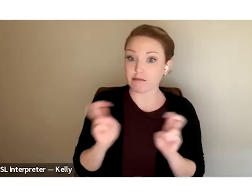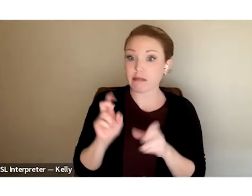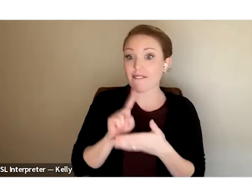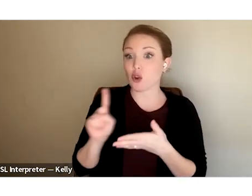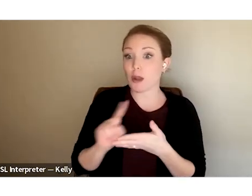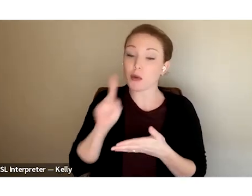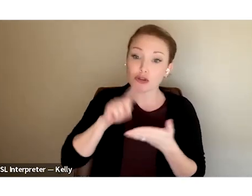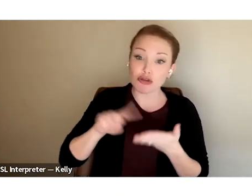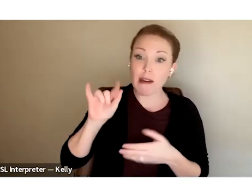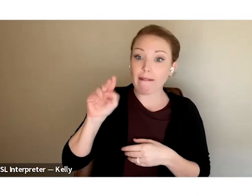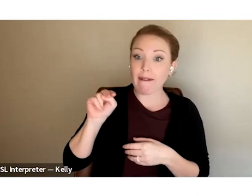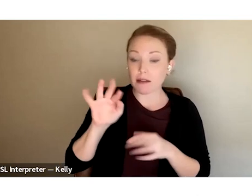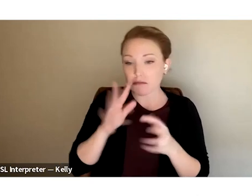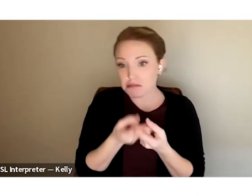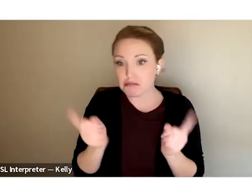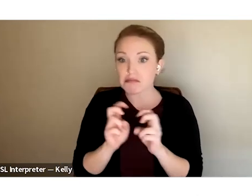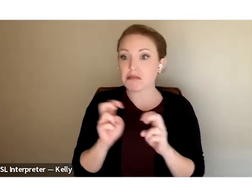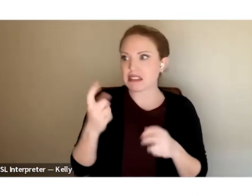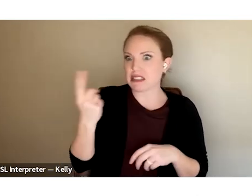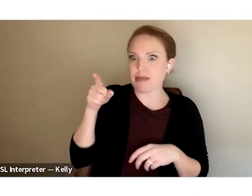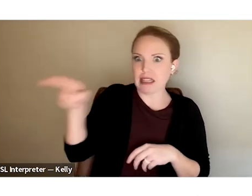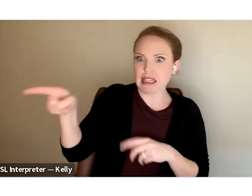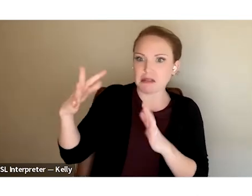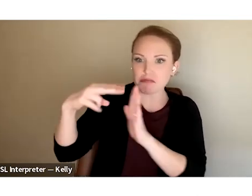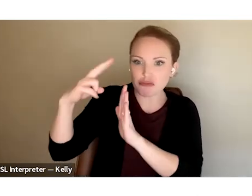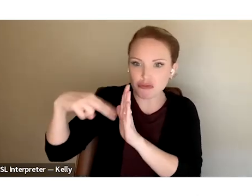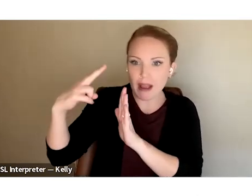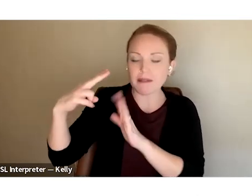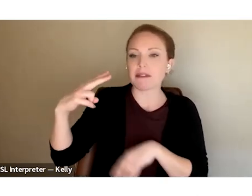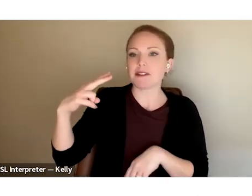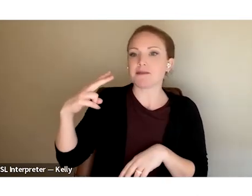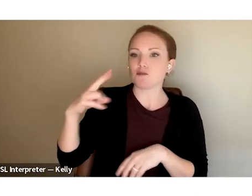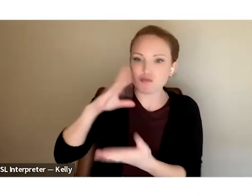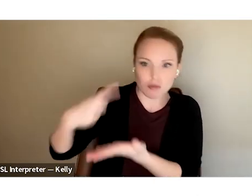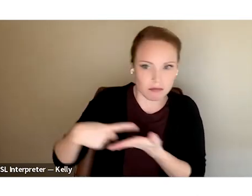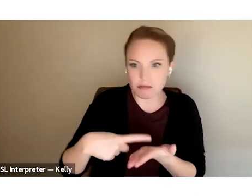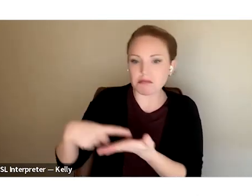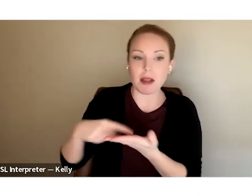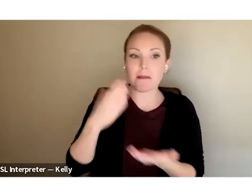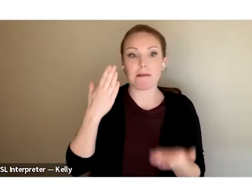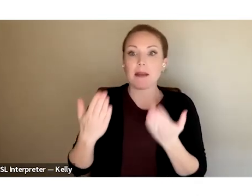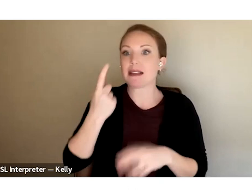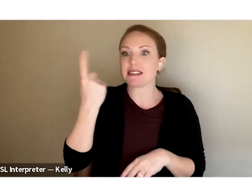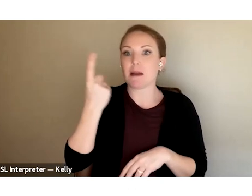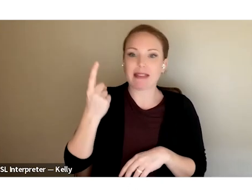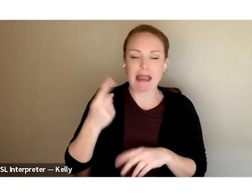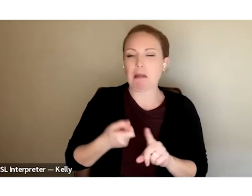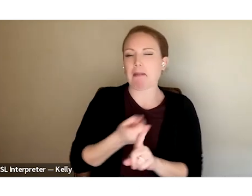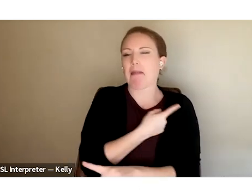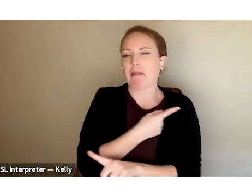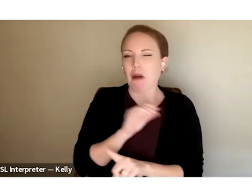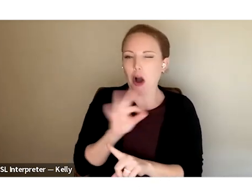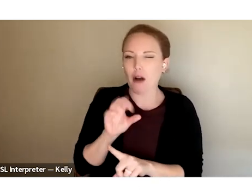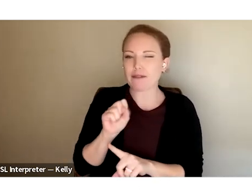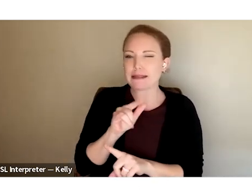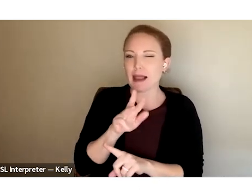about something that he had read. And there was something that maybe even off syllabus, I just sent an